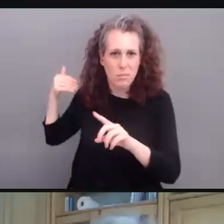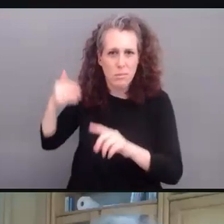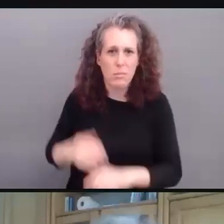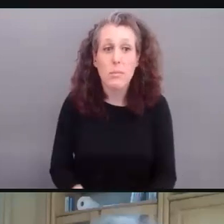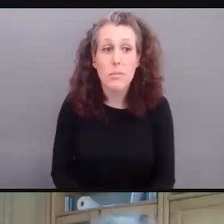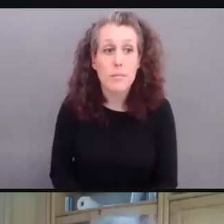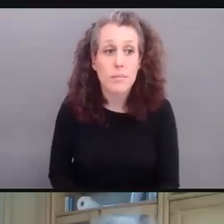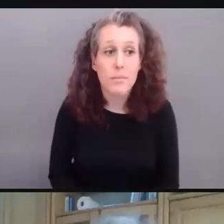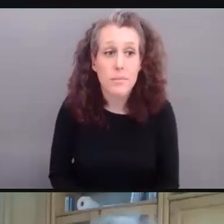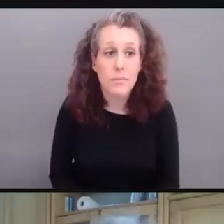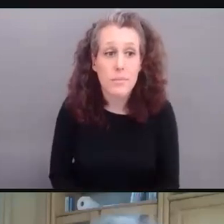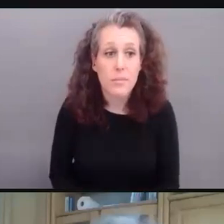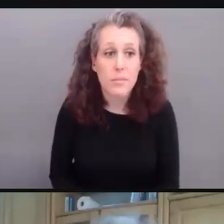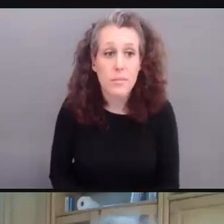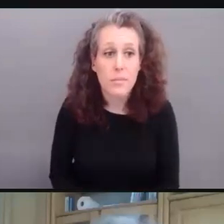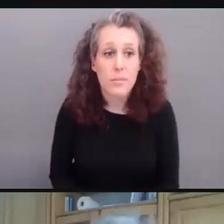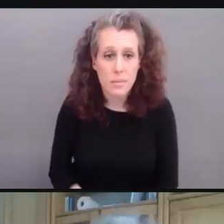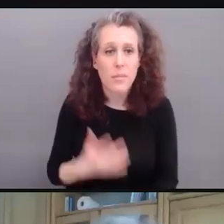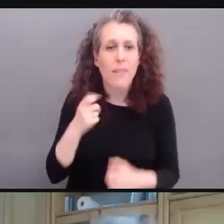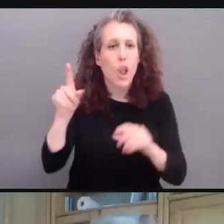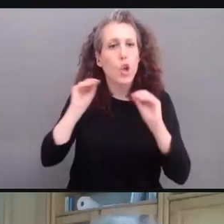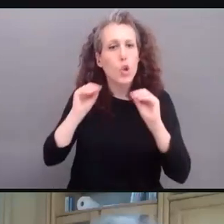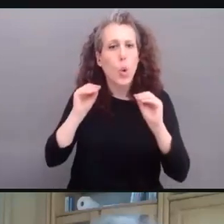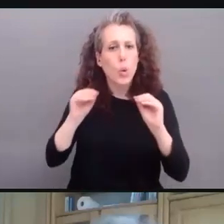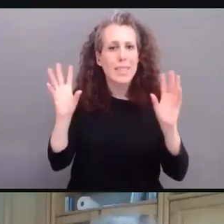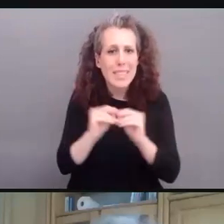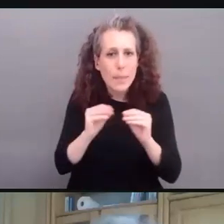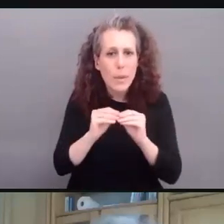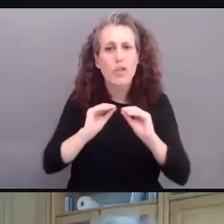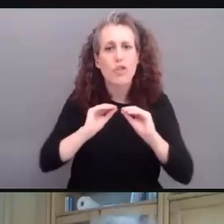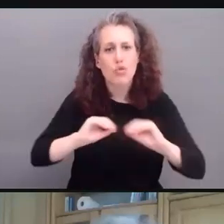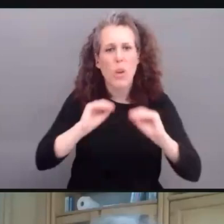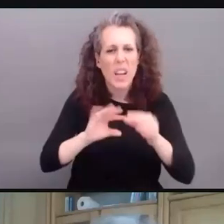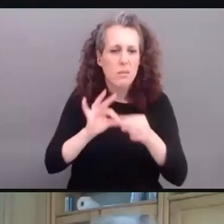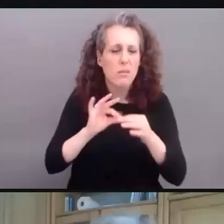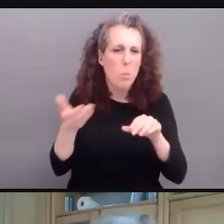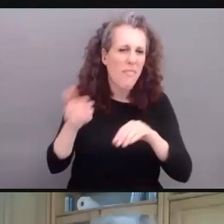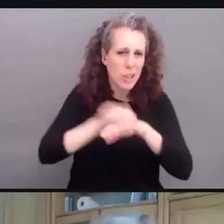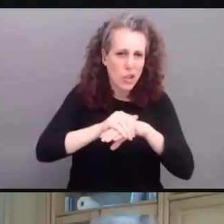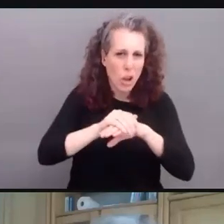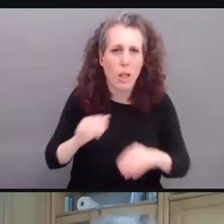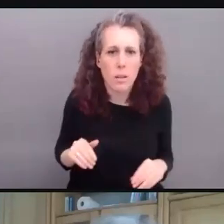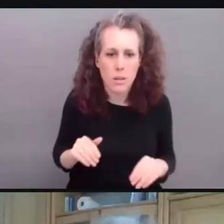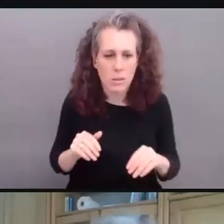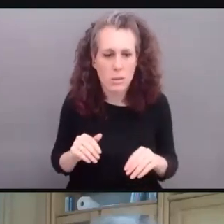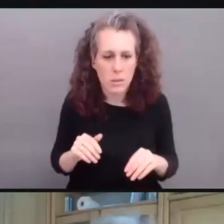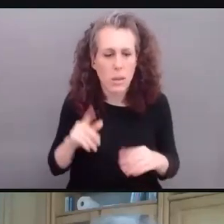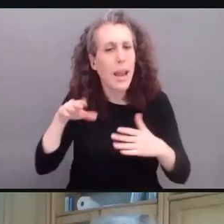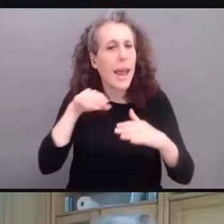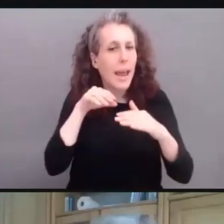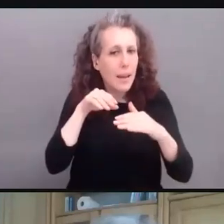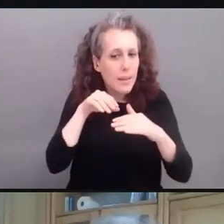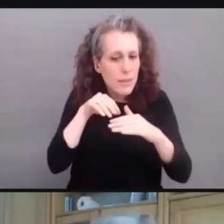does access consultancy and coaching, seminar and trainings for professionals, and accessibility interior